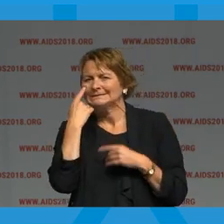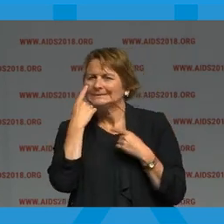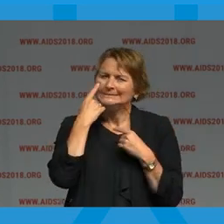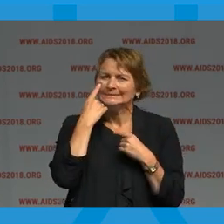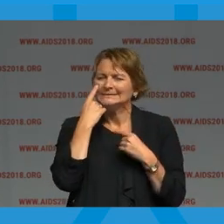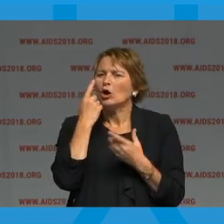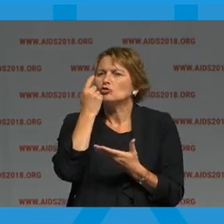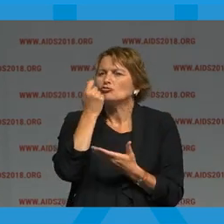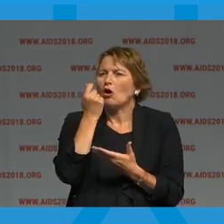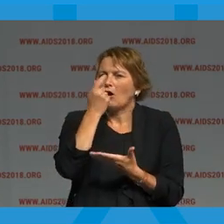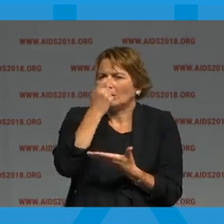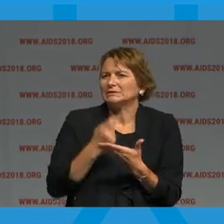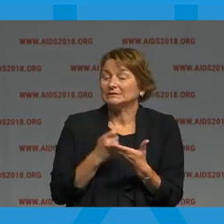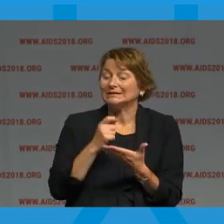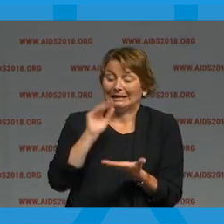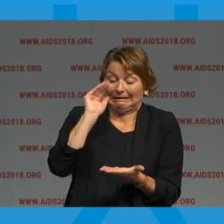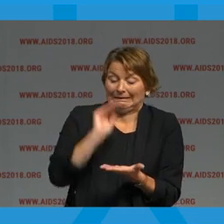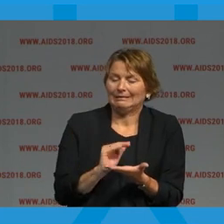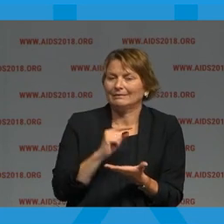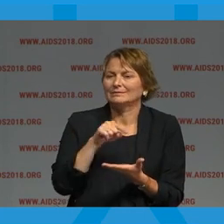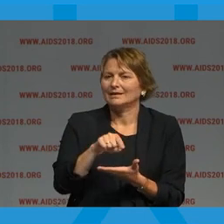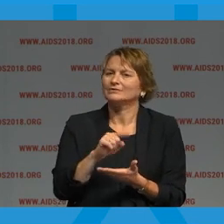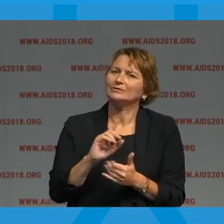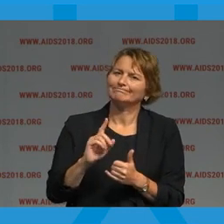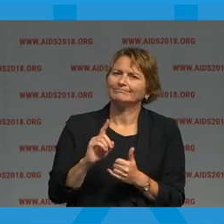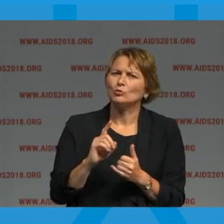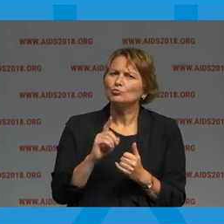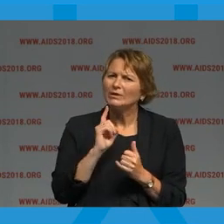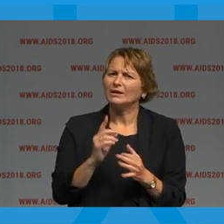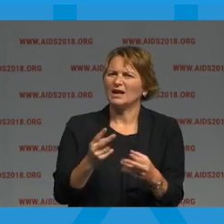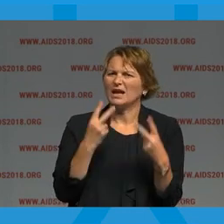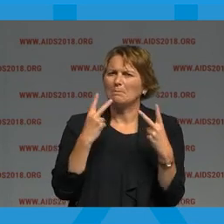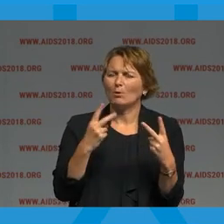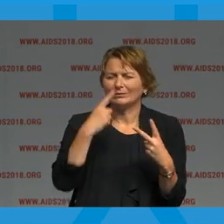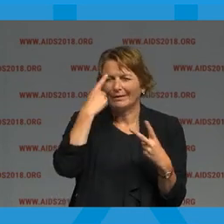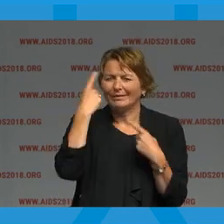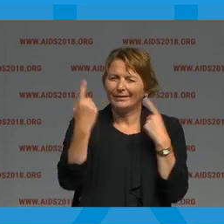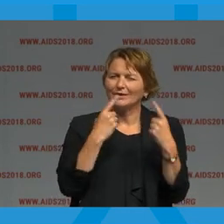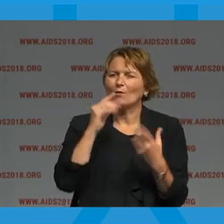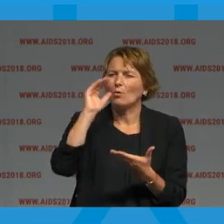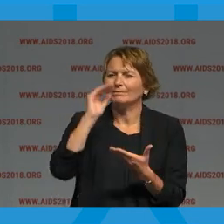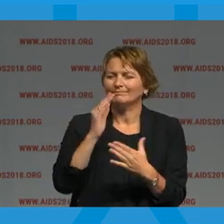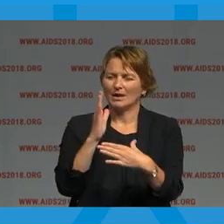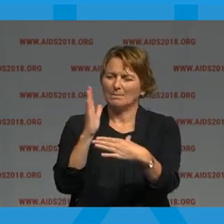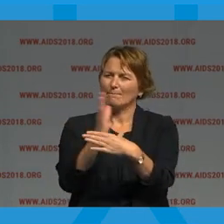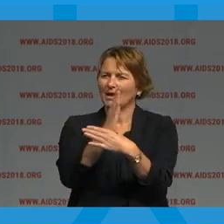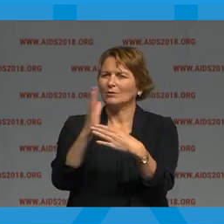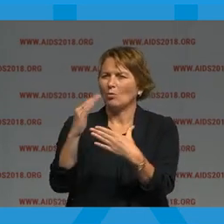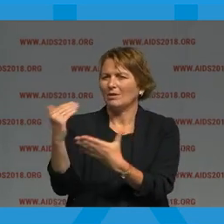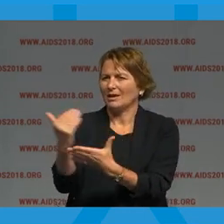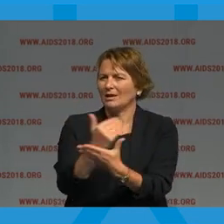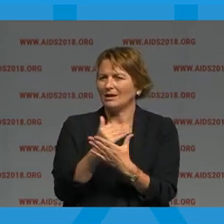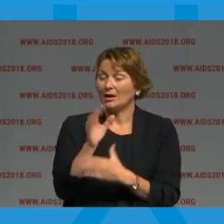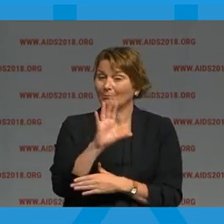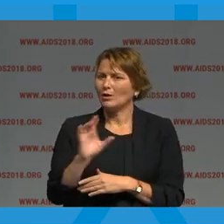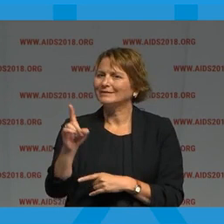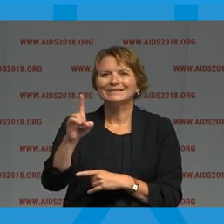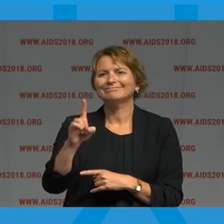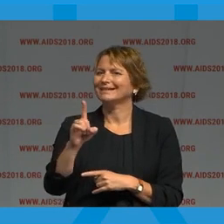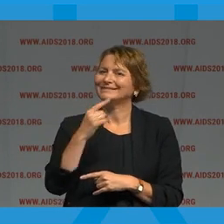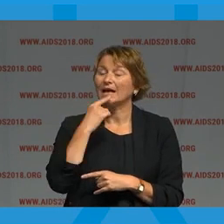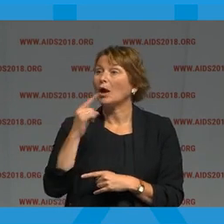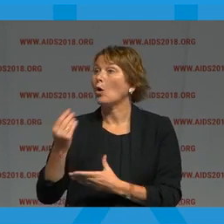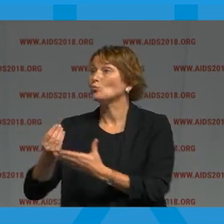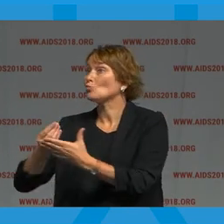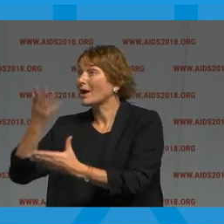is a major driver for middle income countries. You know, middle income countries don't qualify as rich countries, but